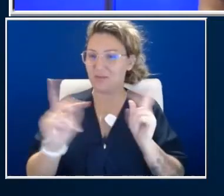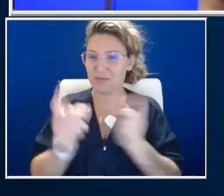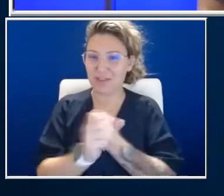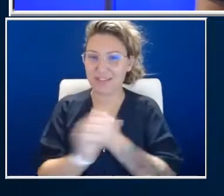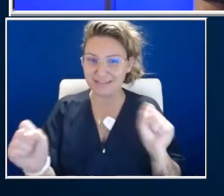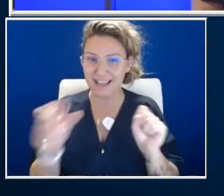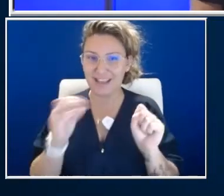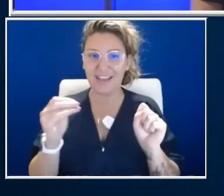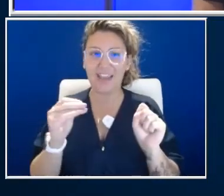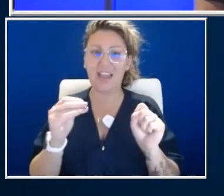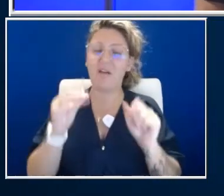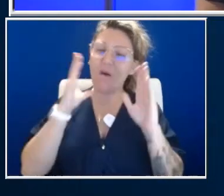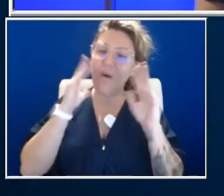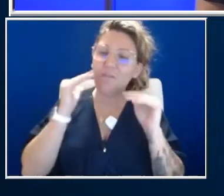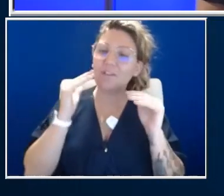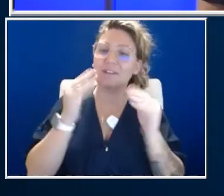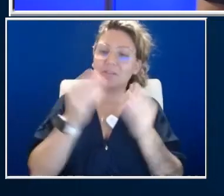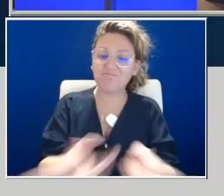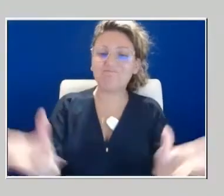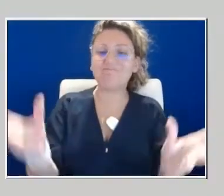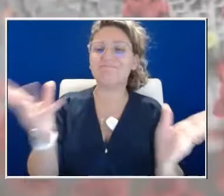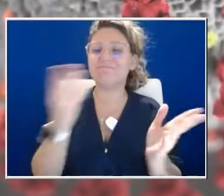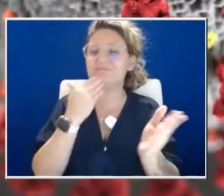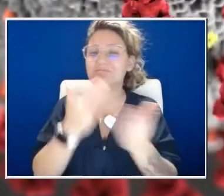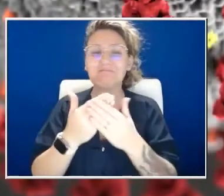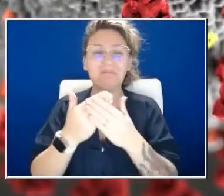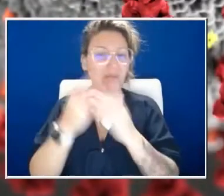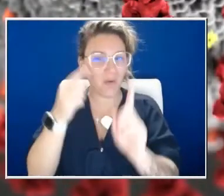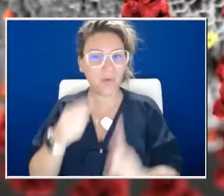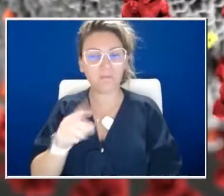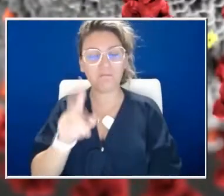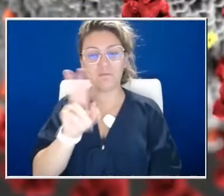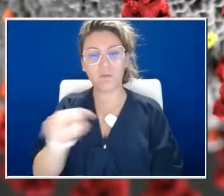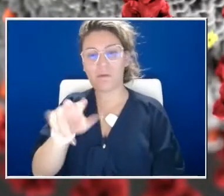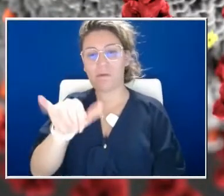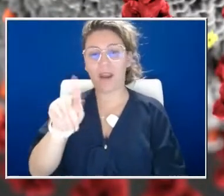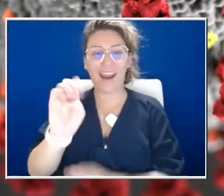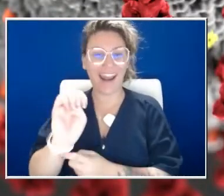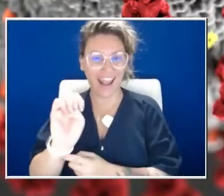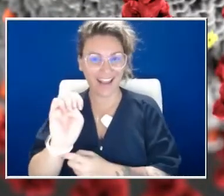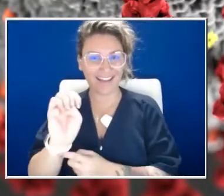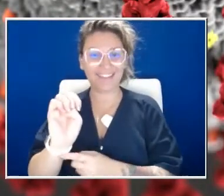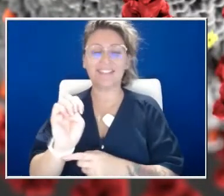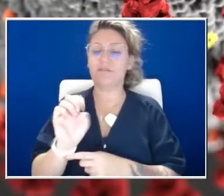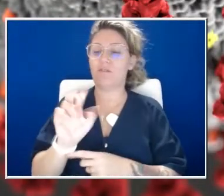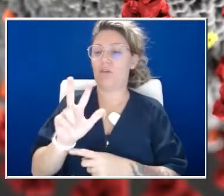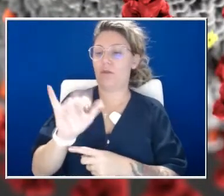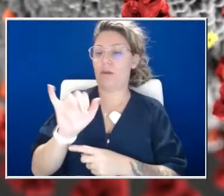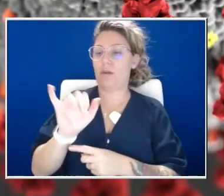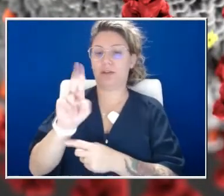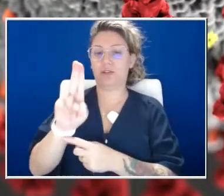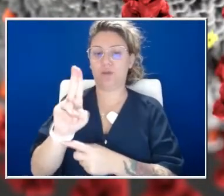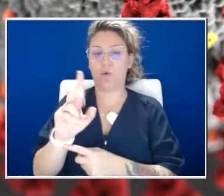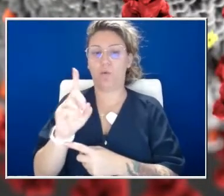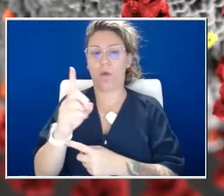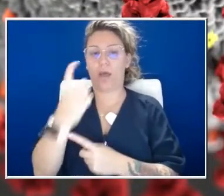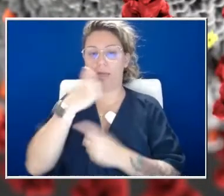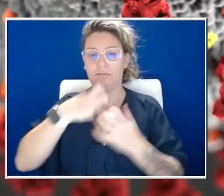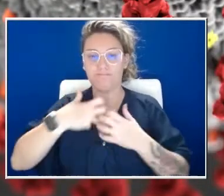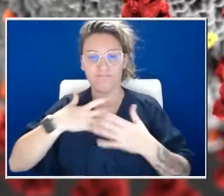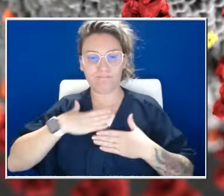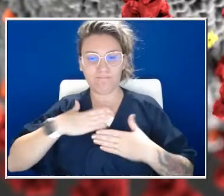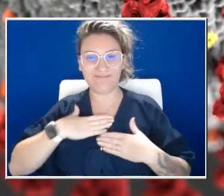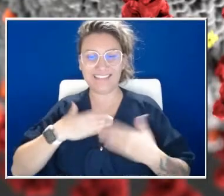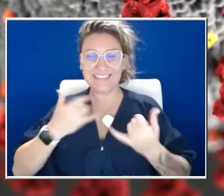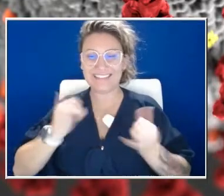the good message here. But right now, 22 active infections in the hospital with 3 in the ICU, 1 on the ventilator, still 20 in that recovery period